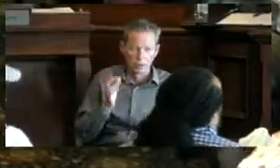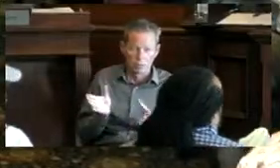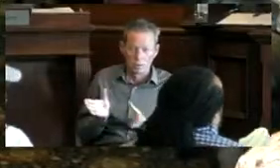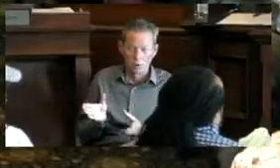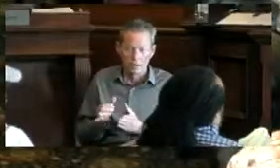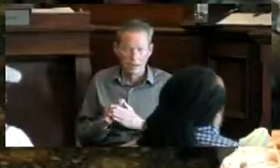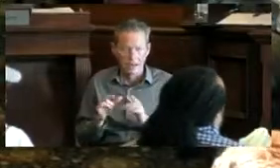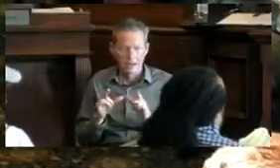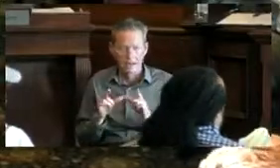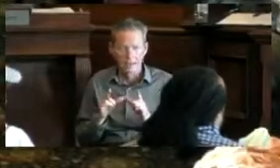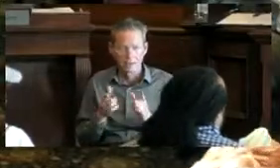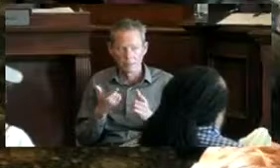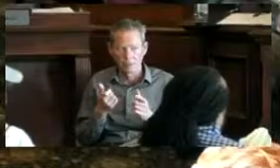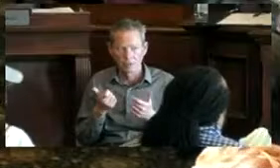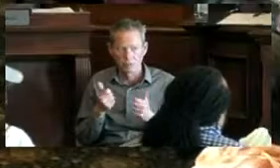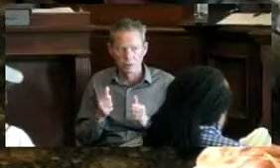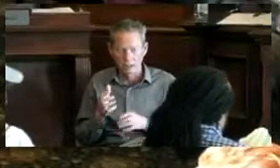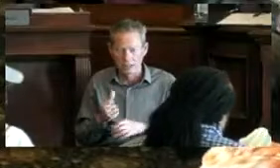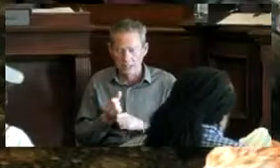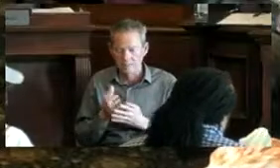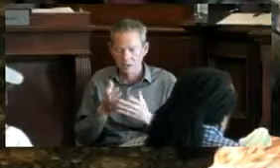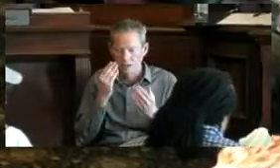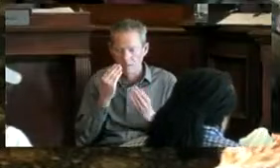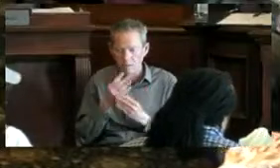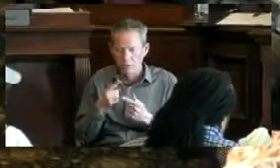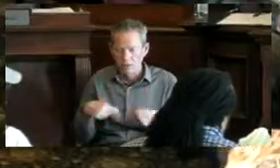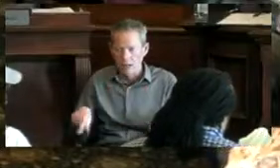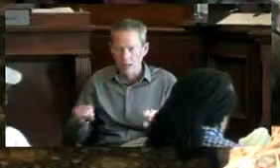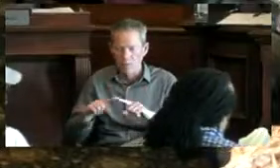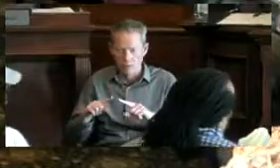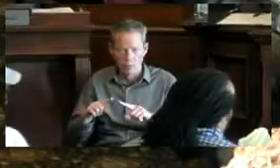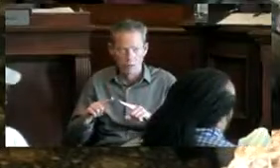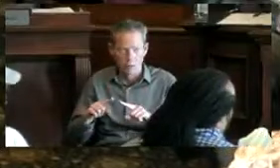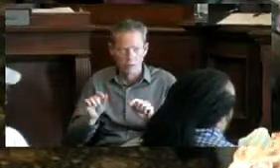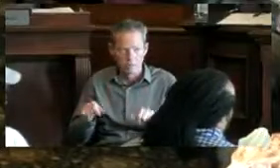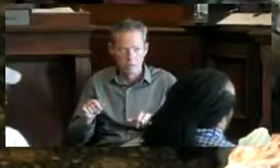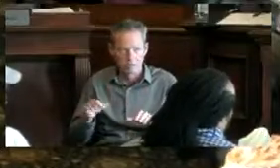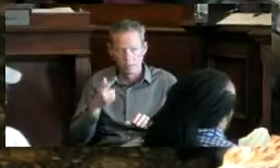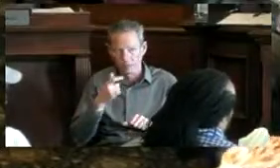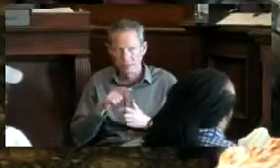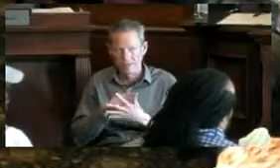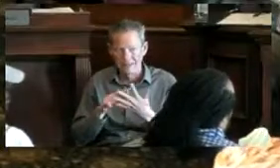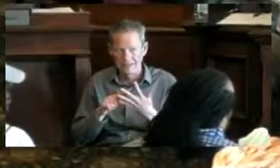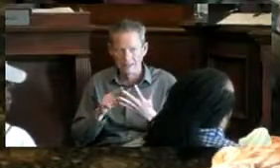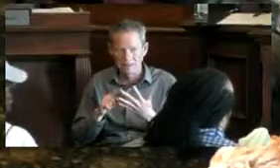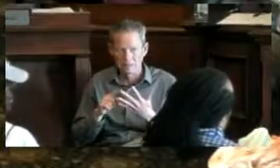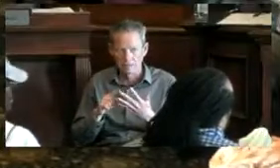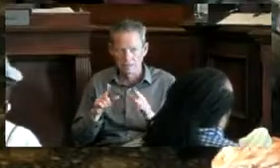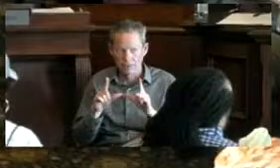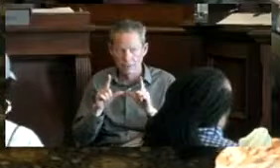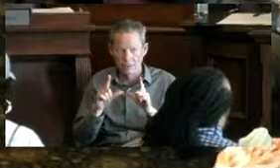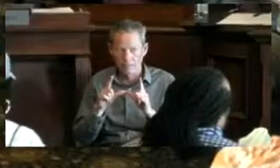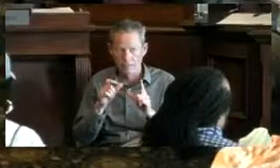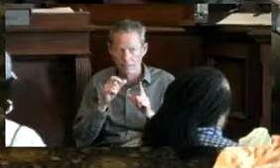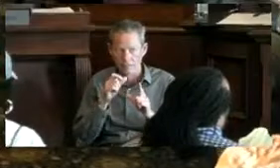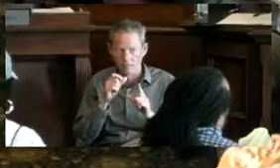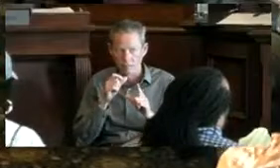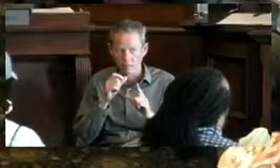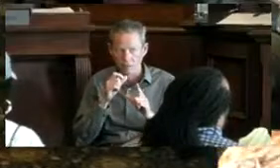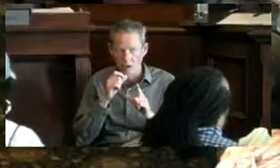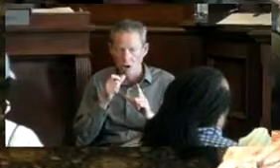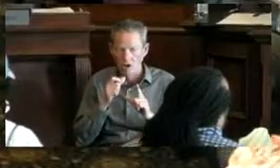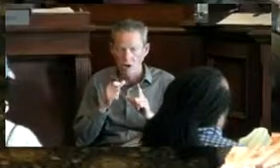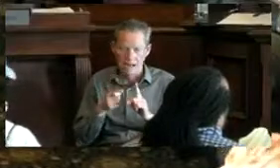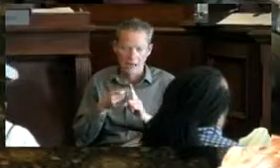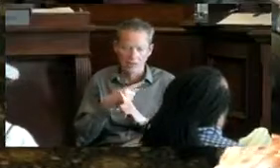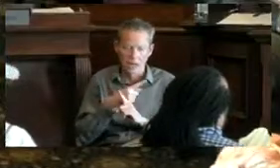that license was trying to get as much information to the public as possible, because these particular licenses are not out of the scope of